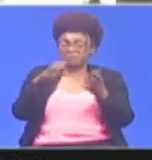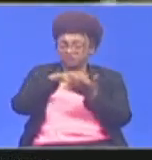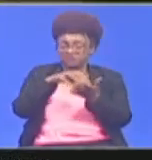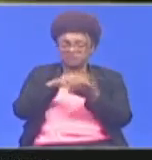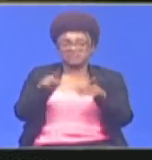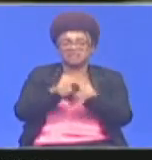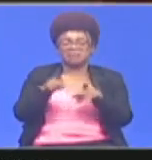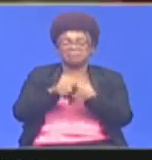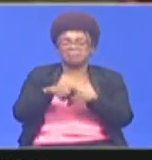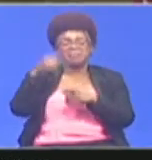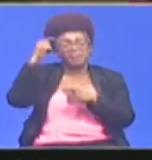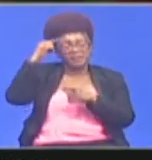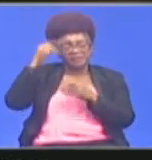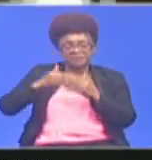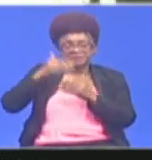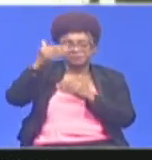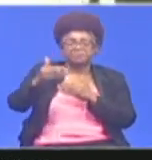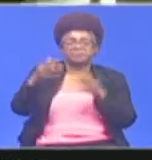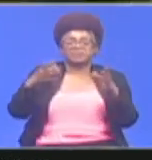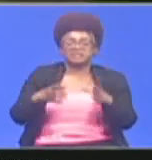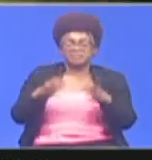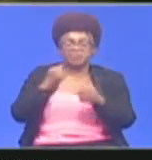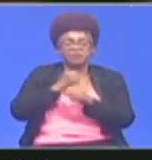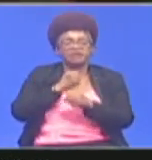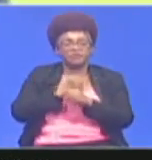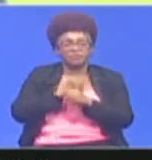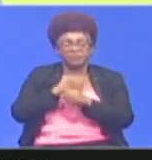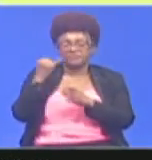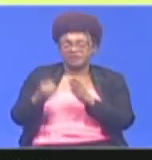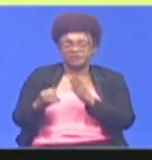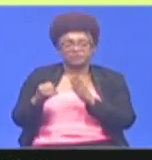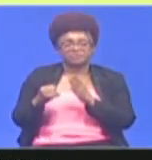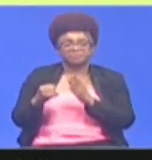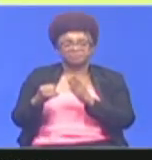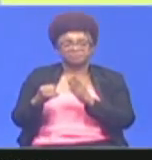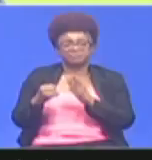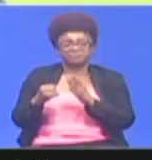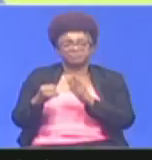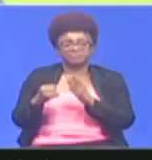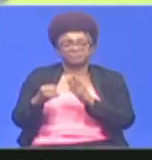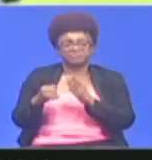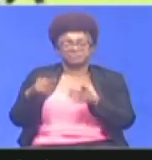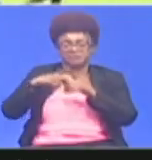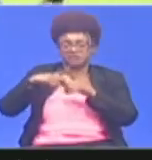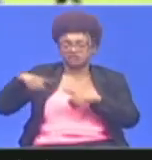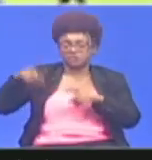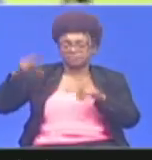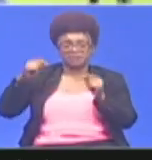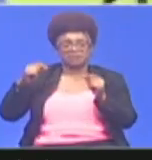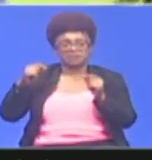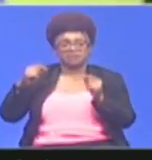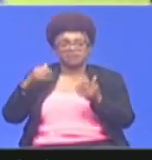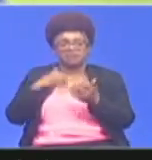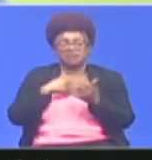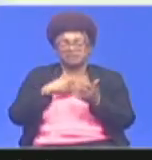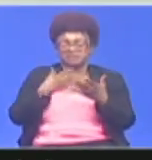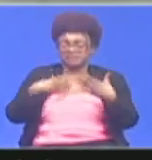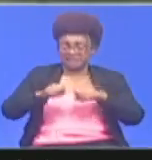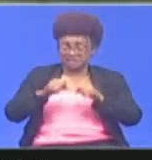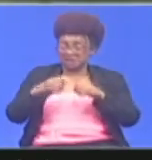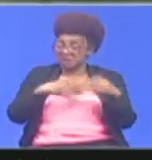looks ahead to which teams may play in the final. Japan has taken 15s rugby to another